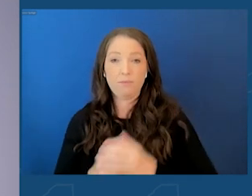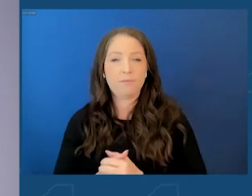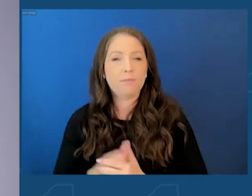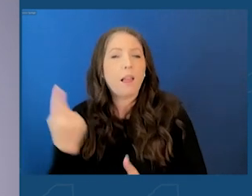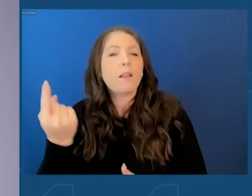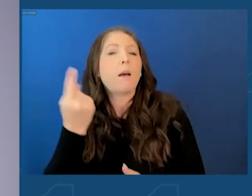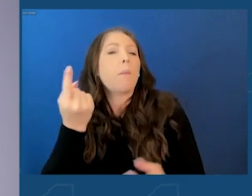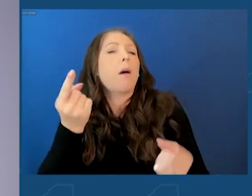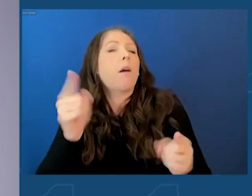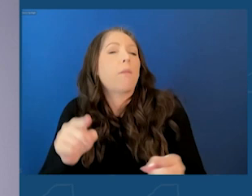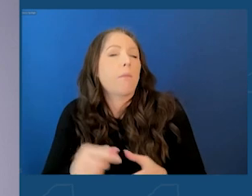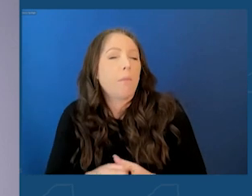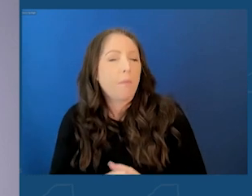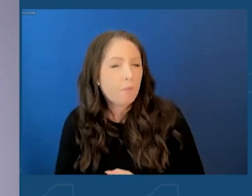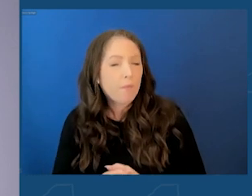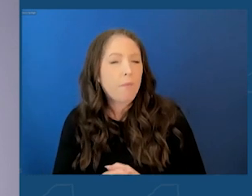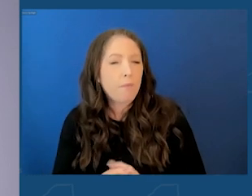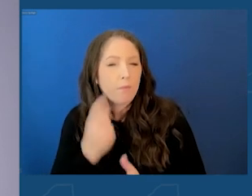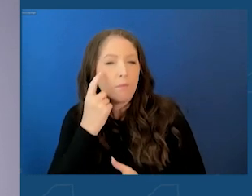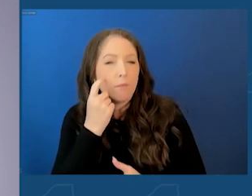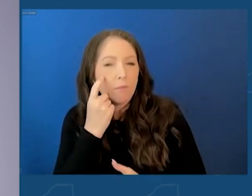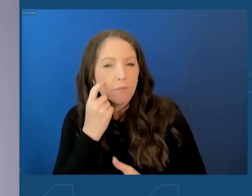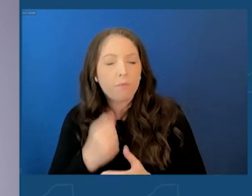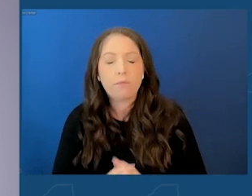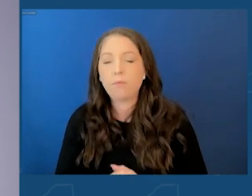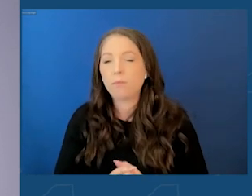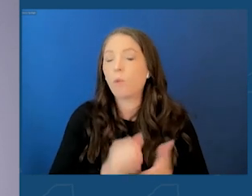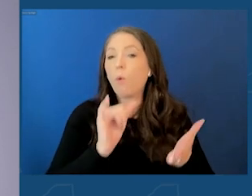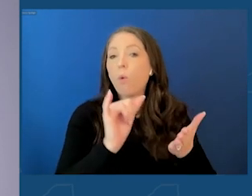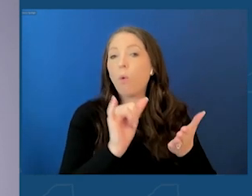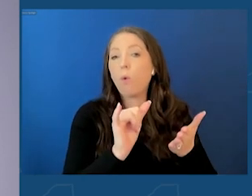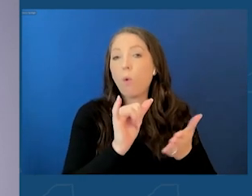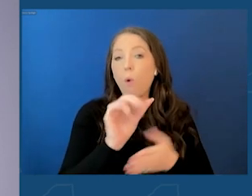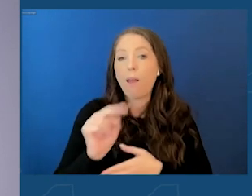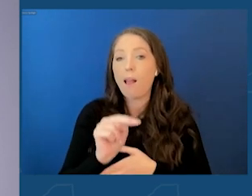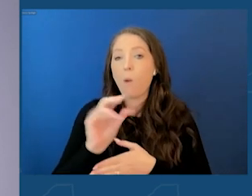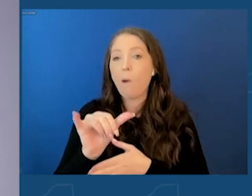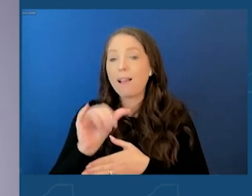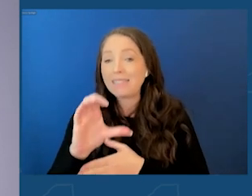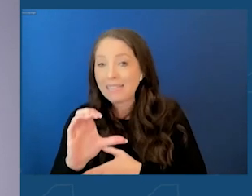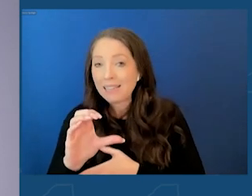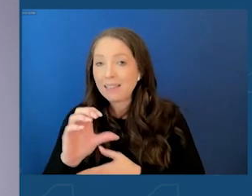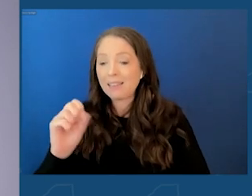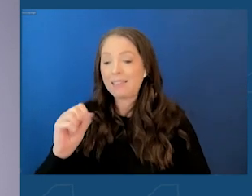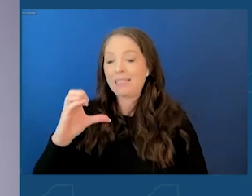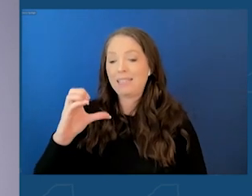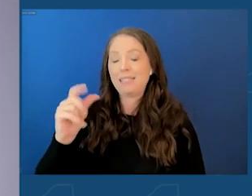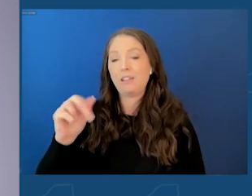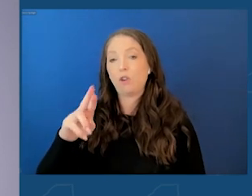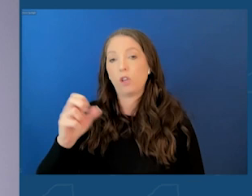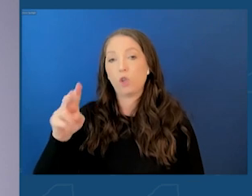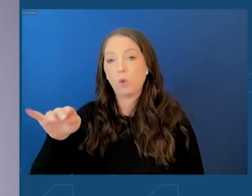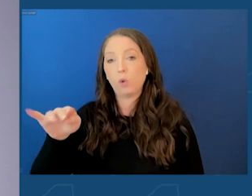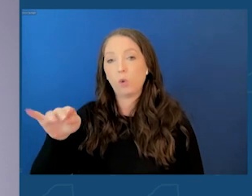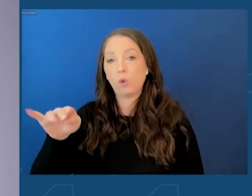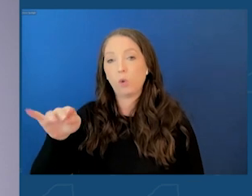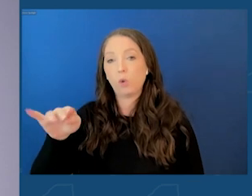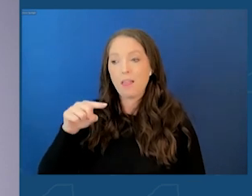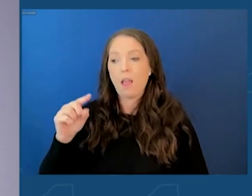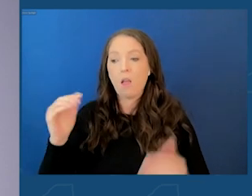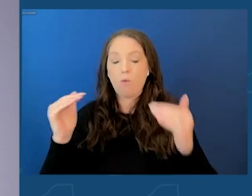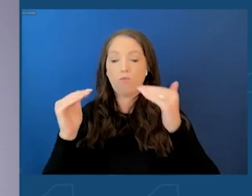York City and the city of Syracuse were tied for having the worst air quality on the